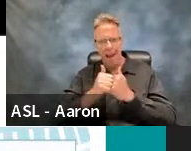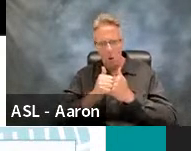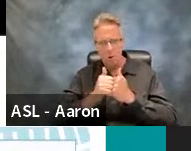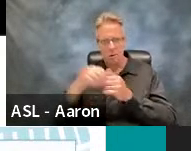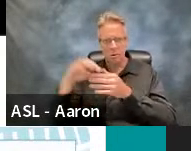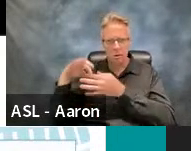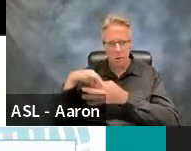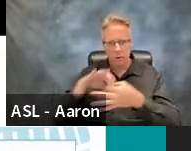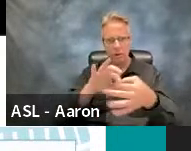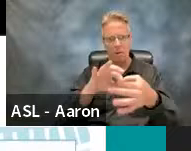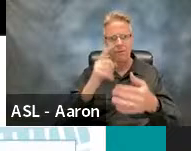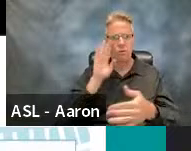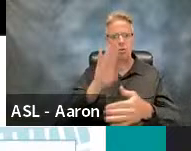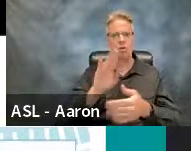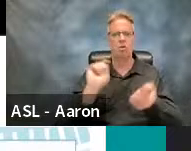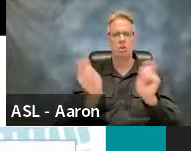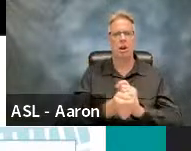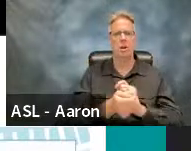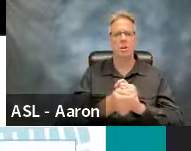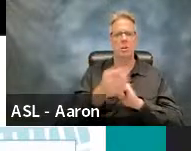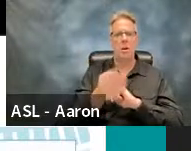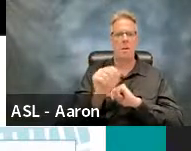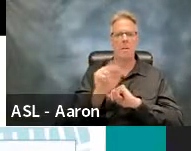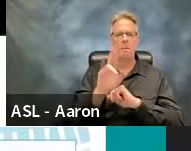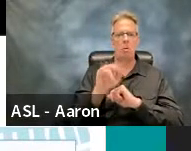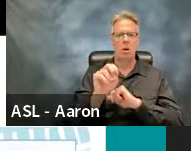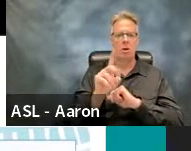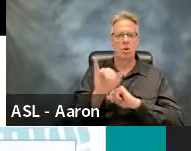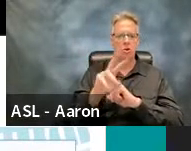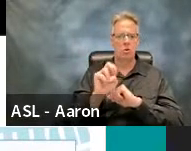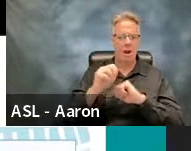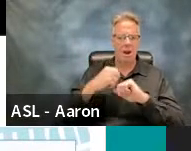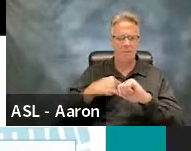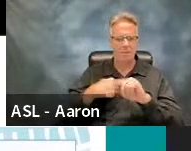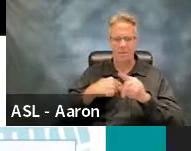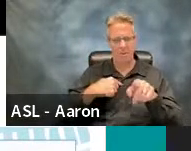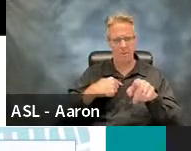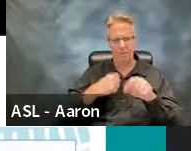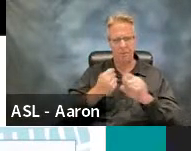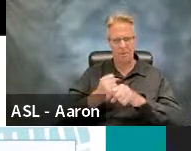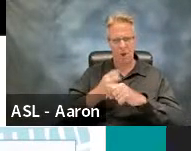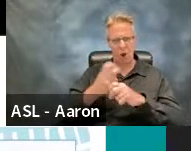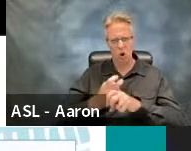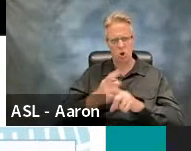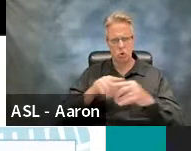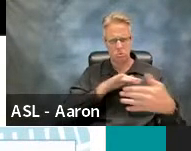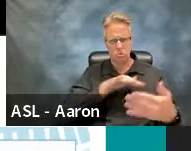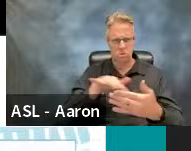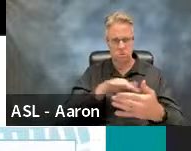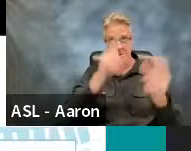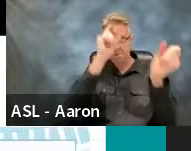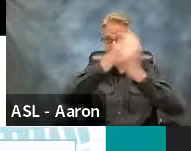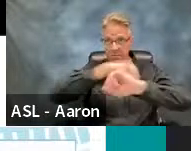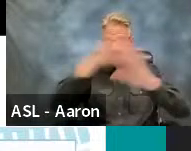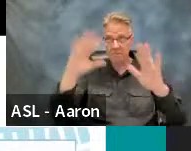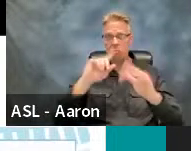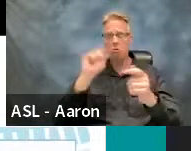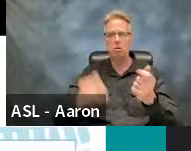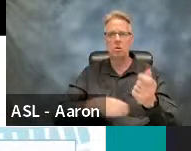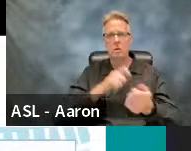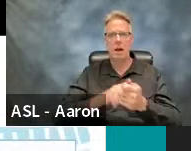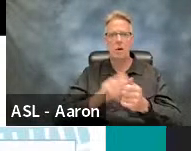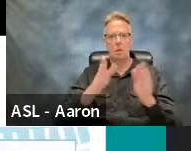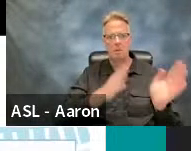relates to the interchange at Marine Drive. Makes it a little harder to envision what exactly you have in mind.